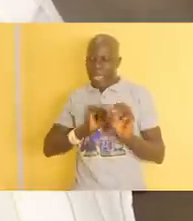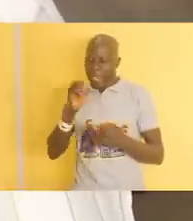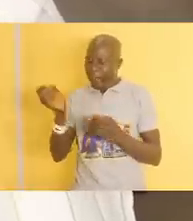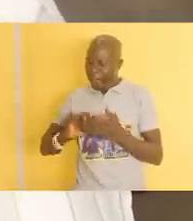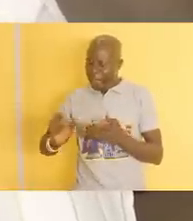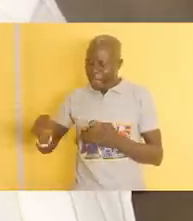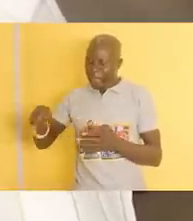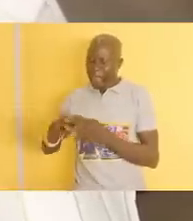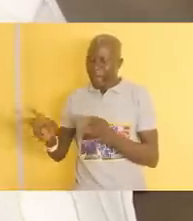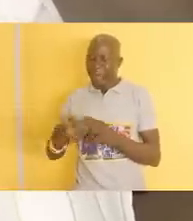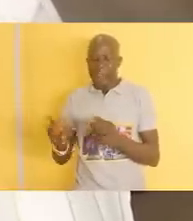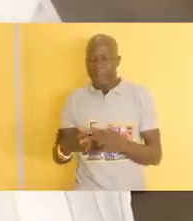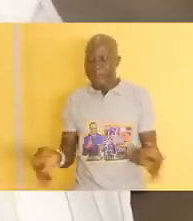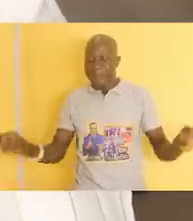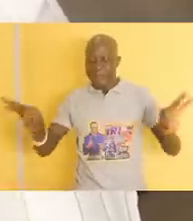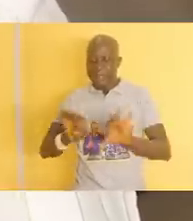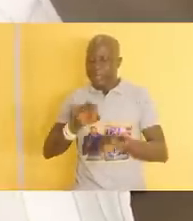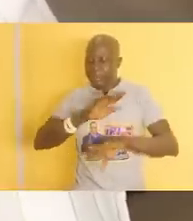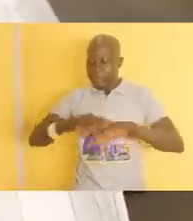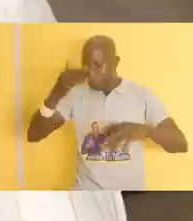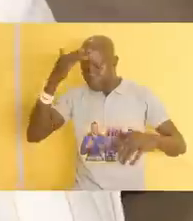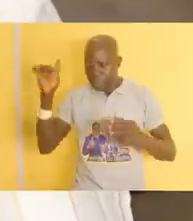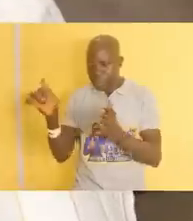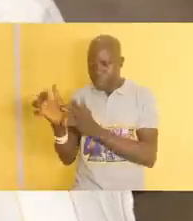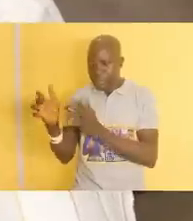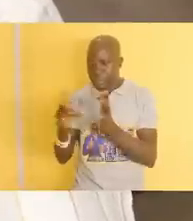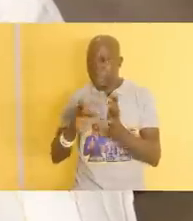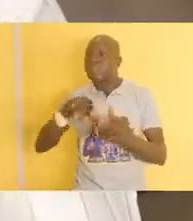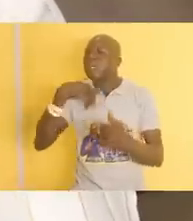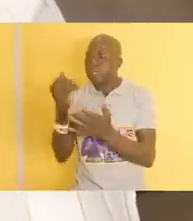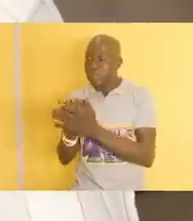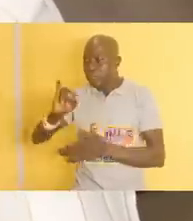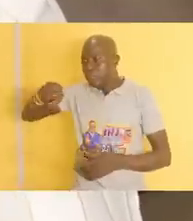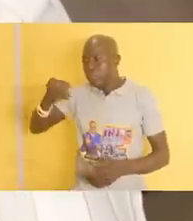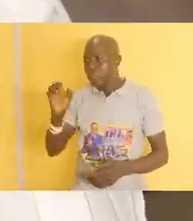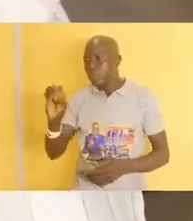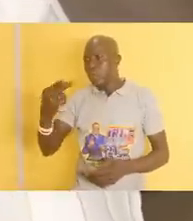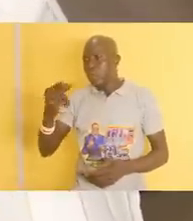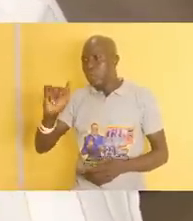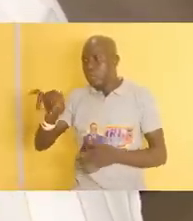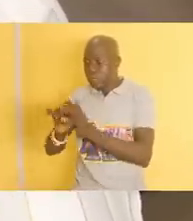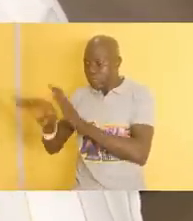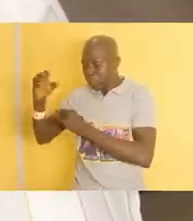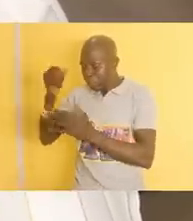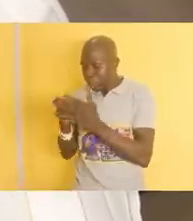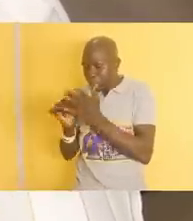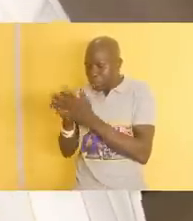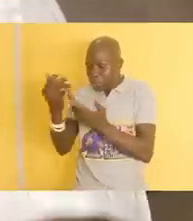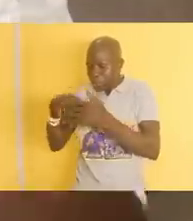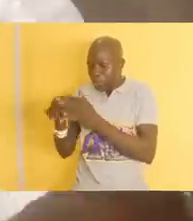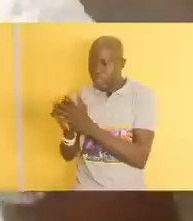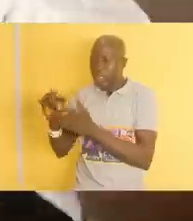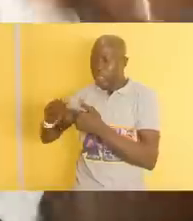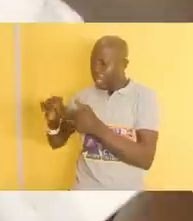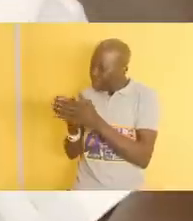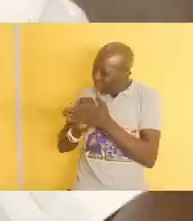Whatever is written is very important. Don't forget. Jesus told John. Let him occupy him. The primary of Patley. That